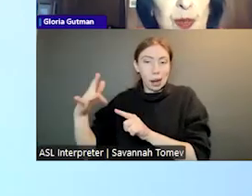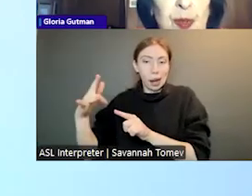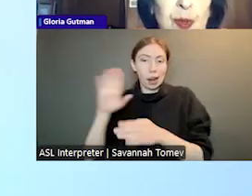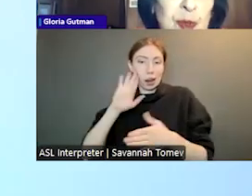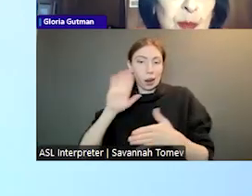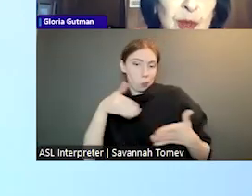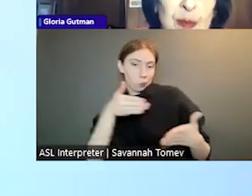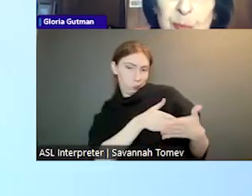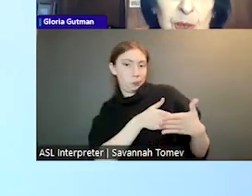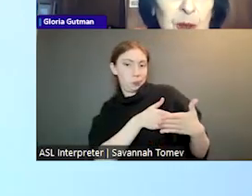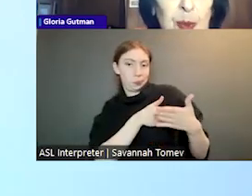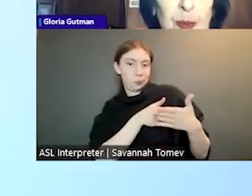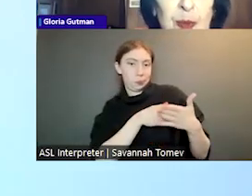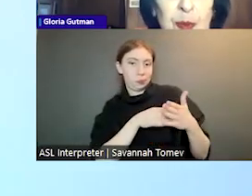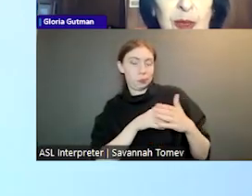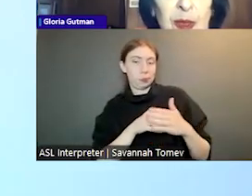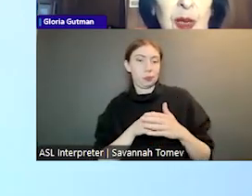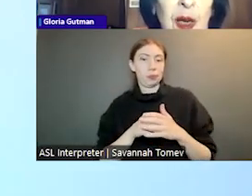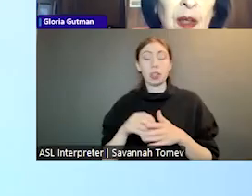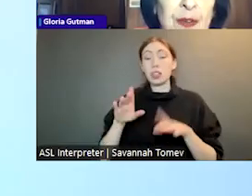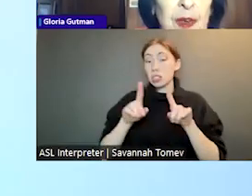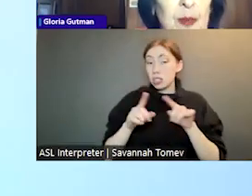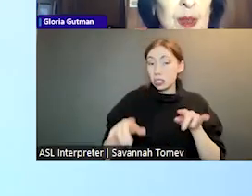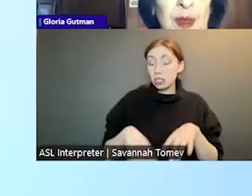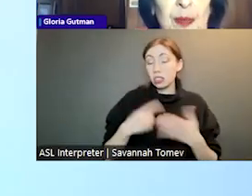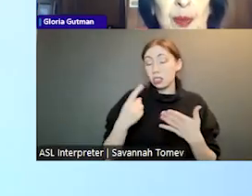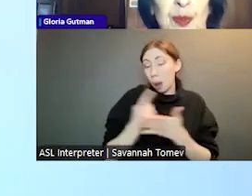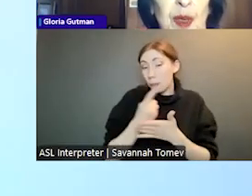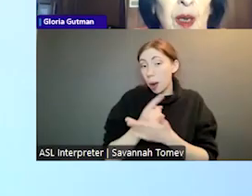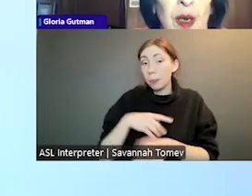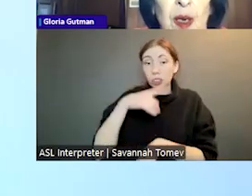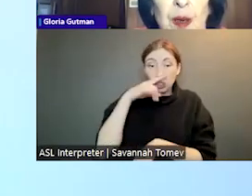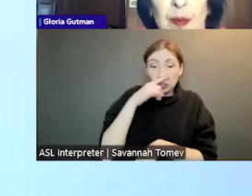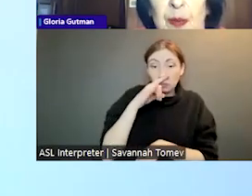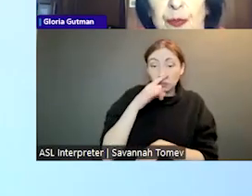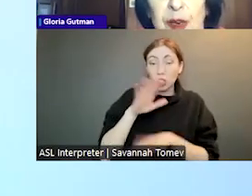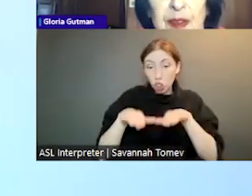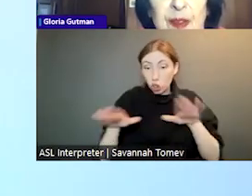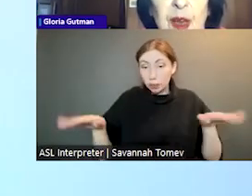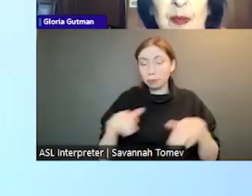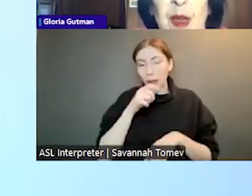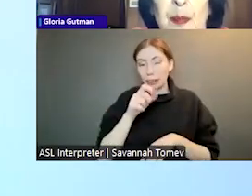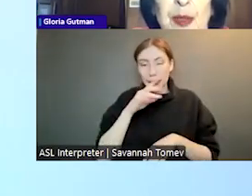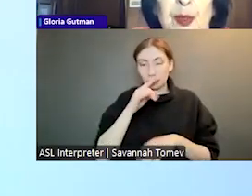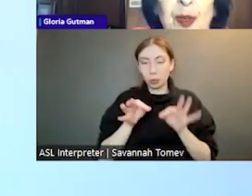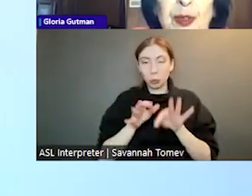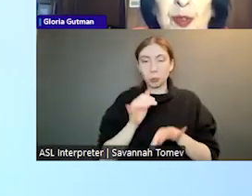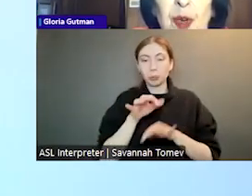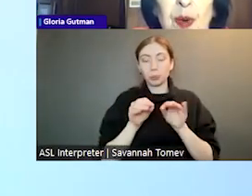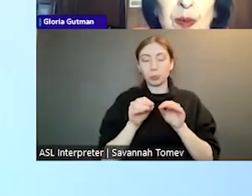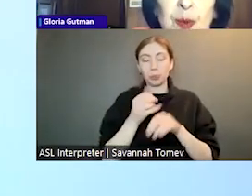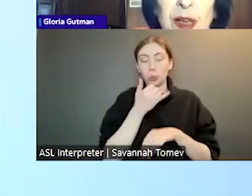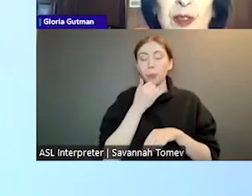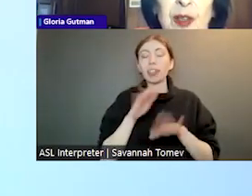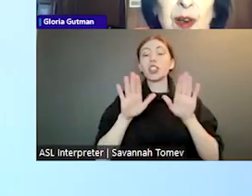children also sometimes being the perpetrator, other family members, friends. But there's